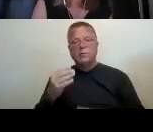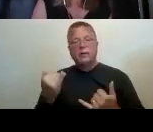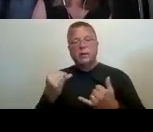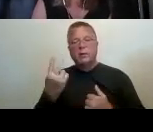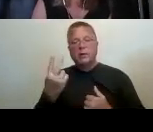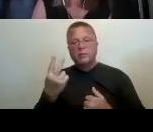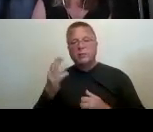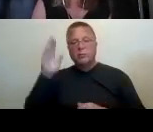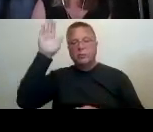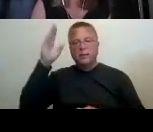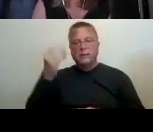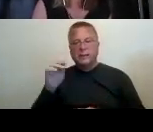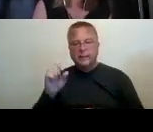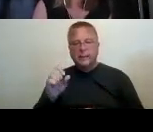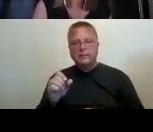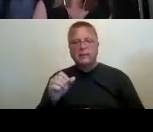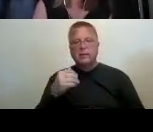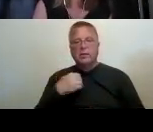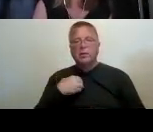Aileen. Please unmute yourself.